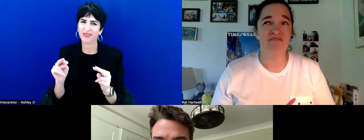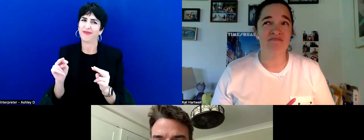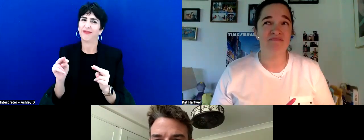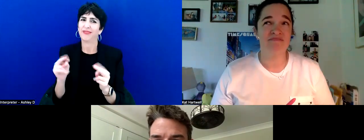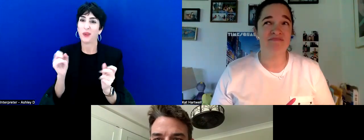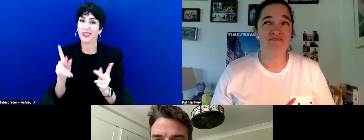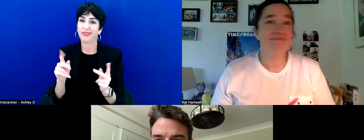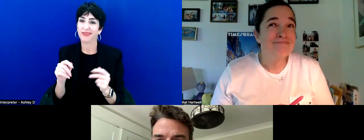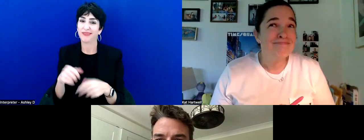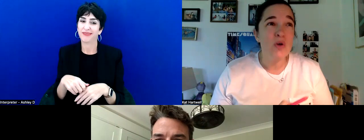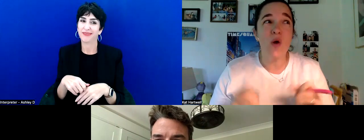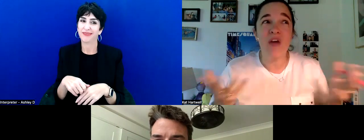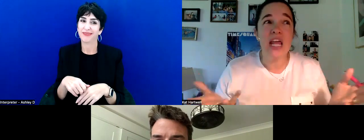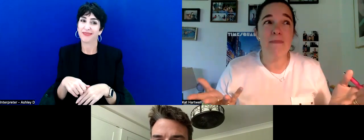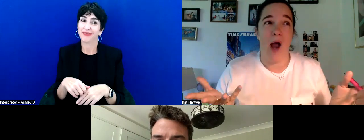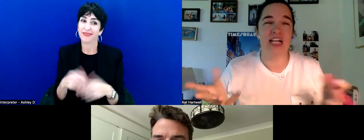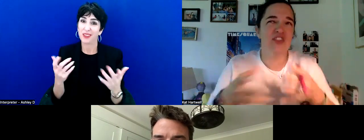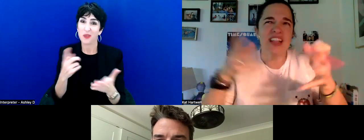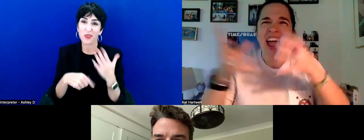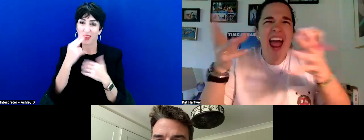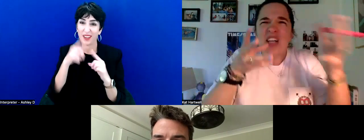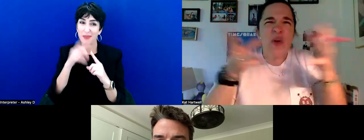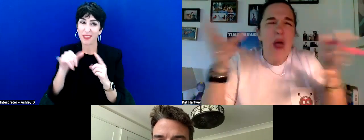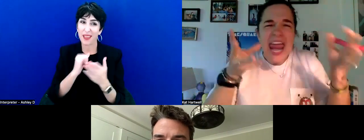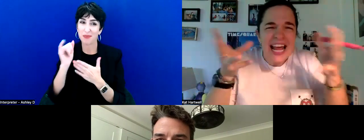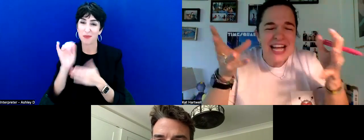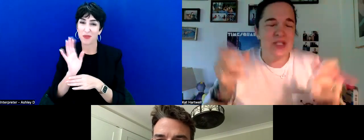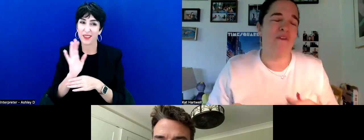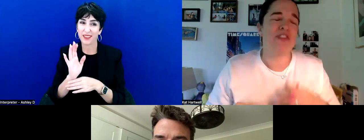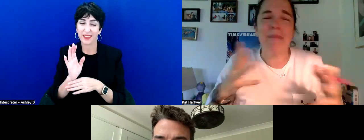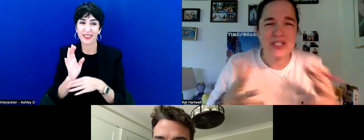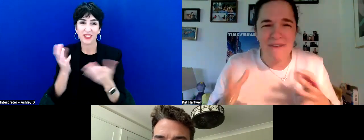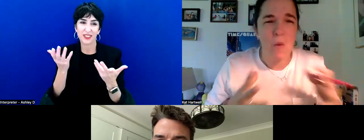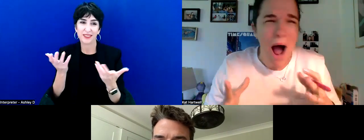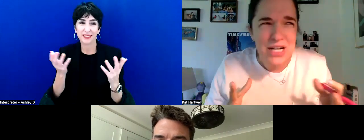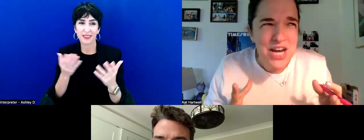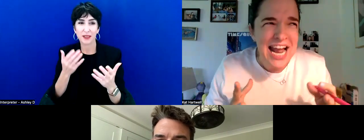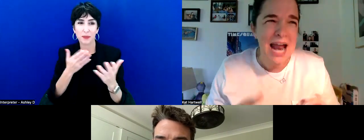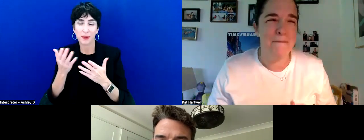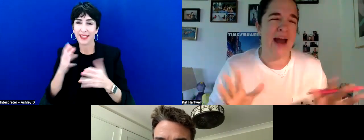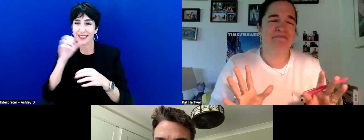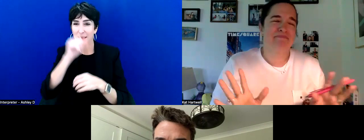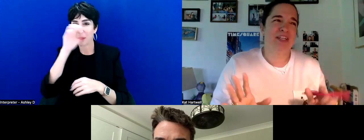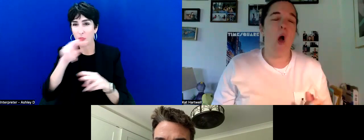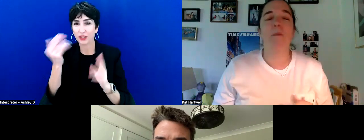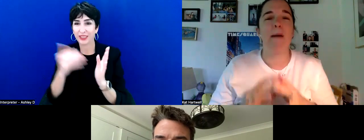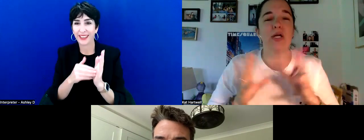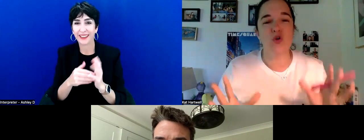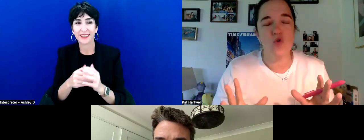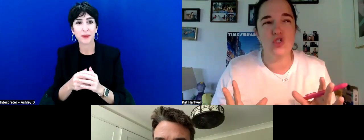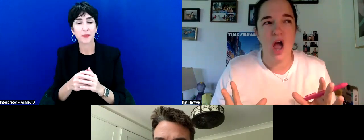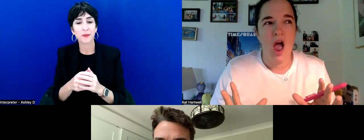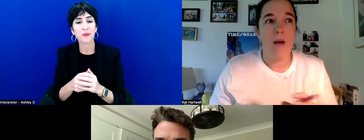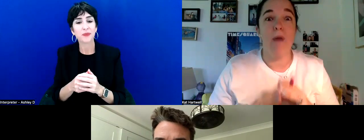Okay. yeah. What's so funny about it? I mean, It's the way it is, Robert. I might just have to watch it again, but if yeah, I'm